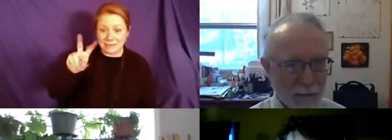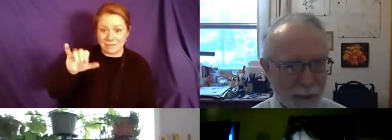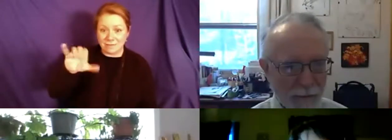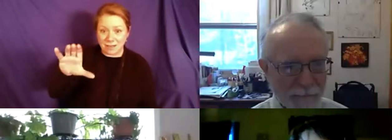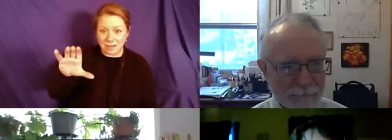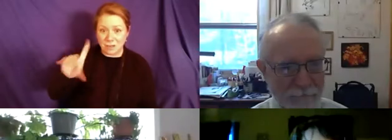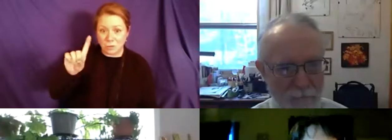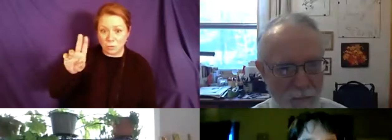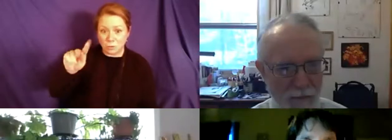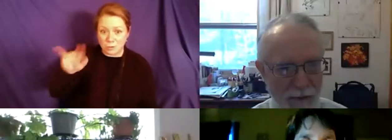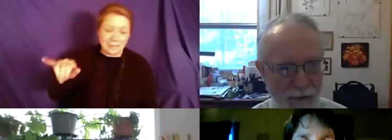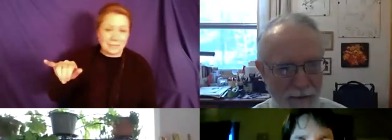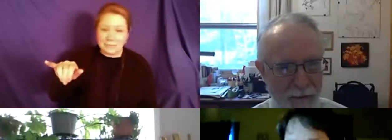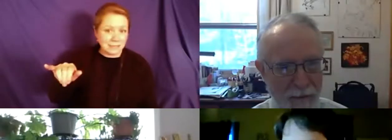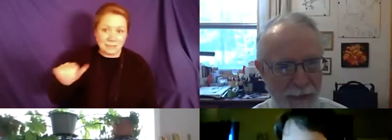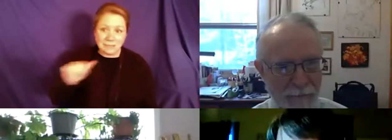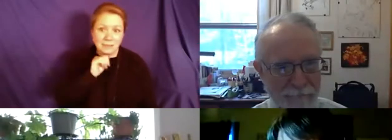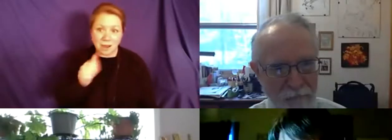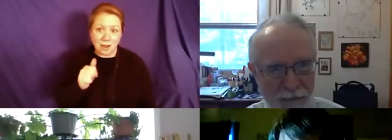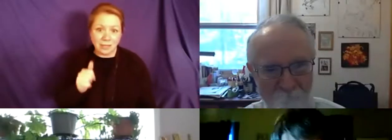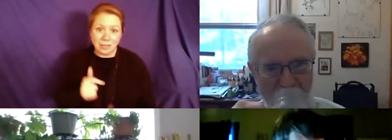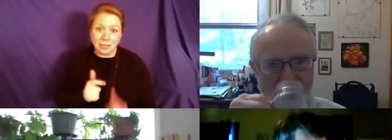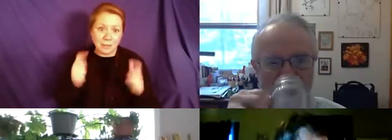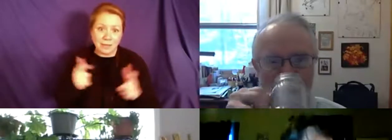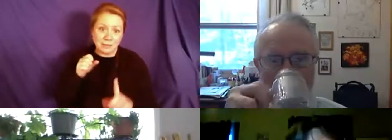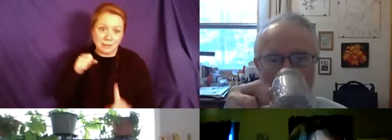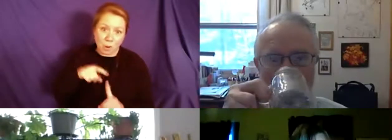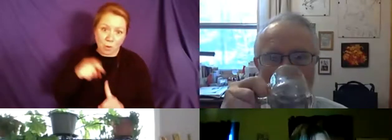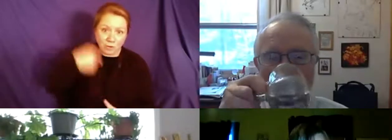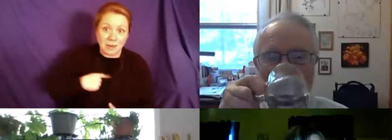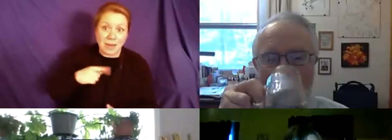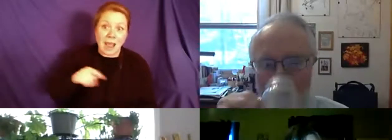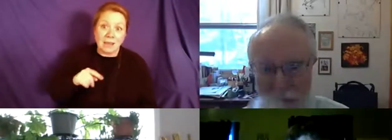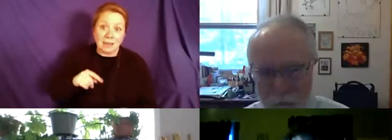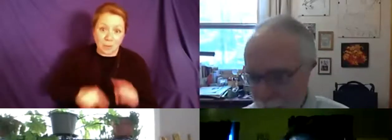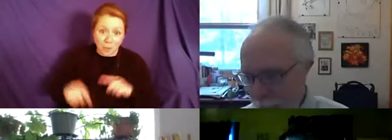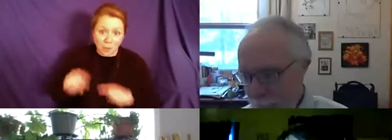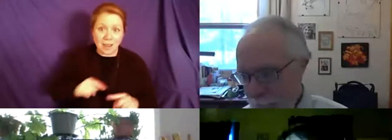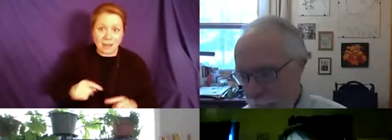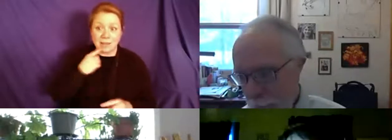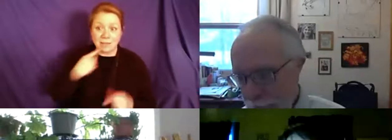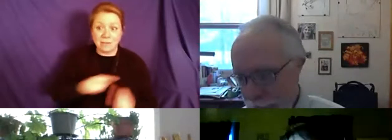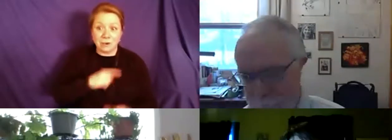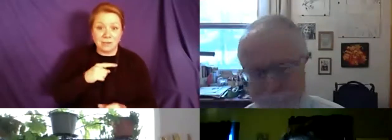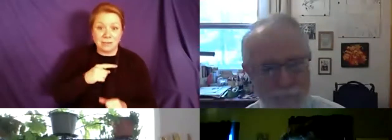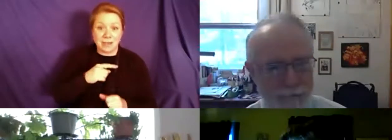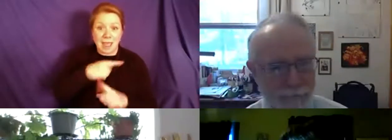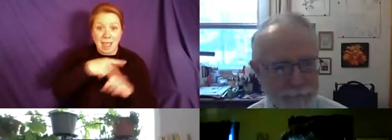wasn't the biggest motivator, because I can go back and say, you know, the first half of my